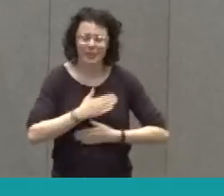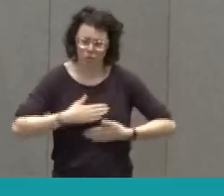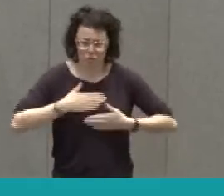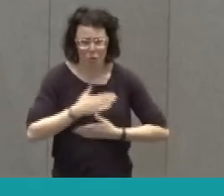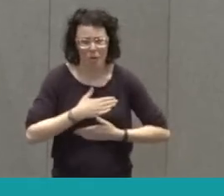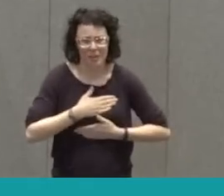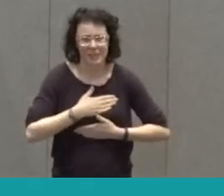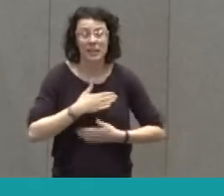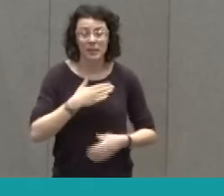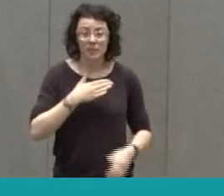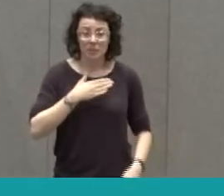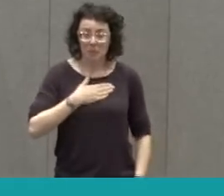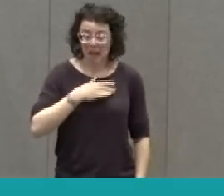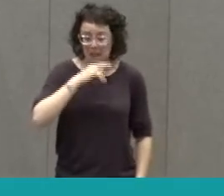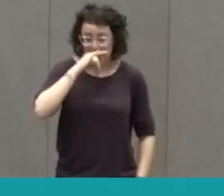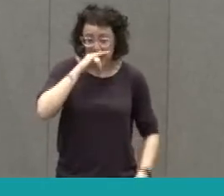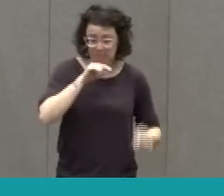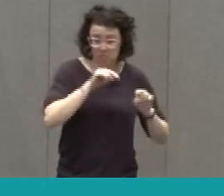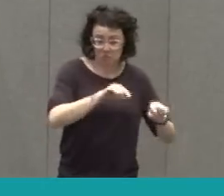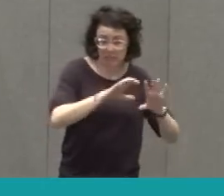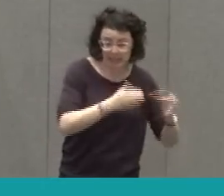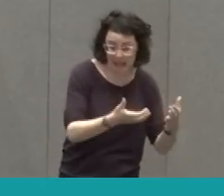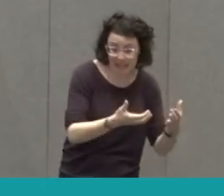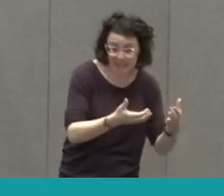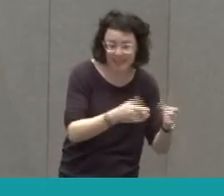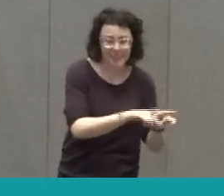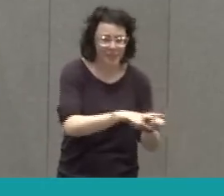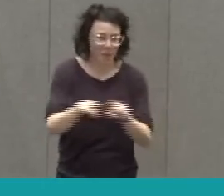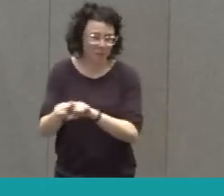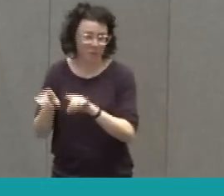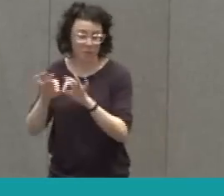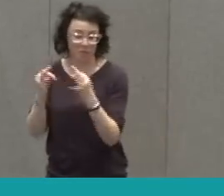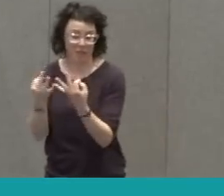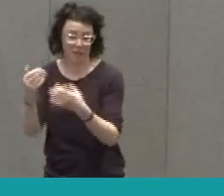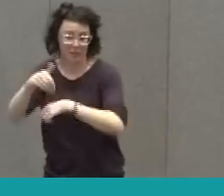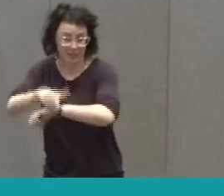were in class, and also at math family nights.